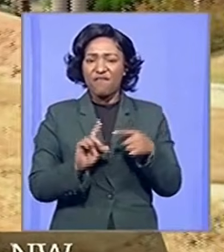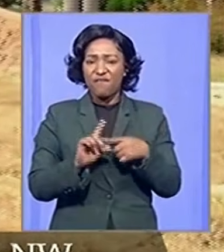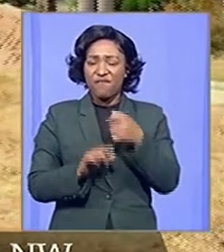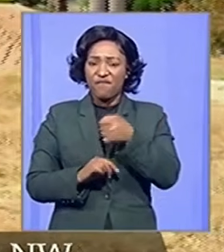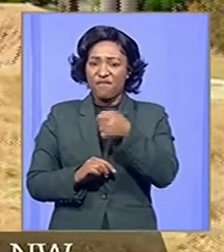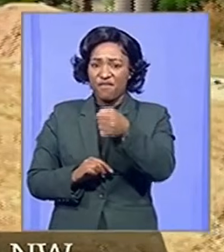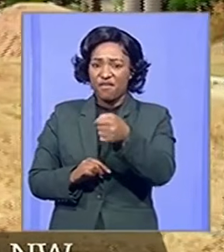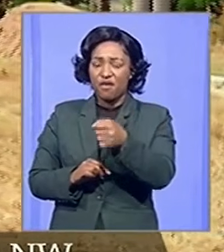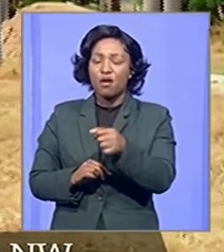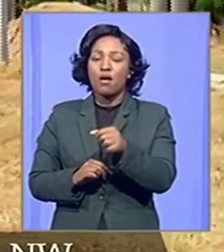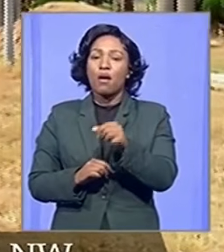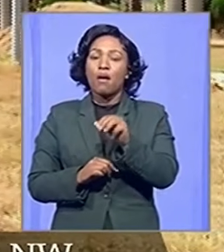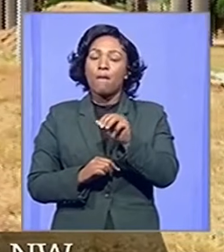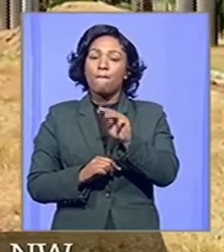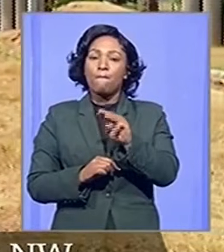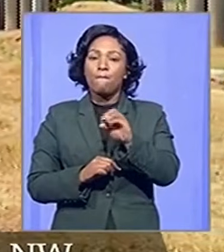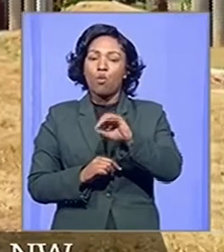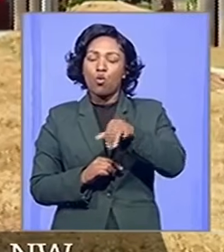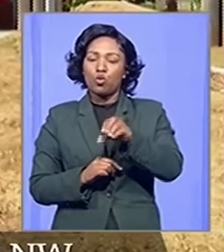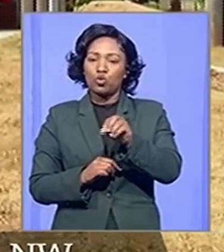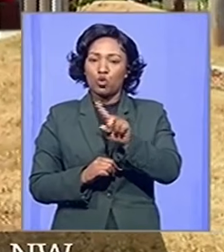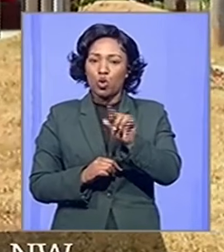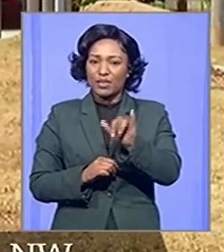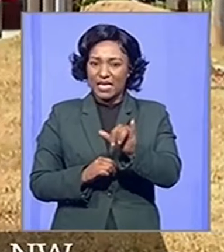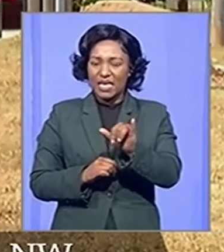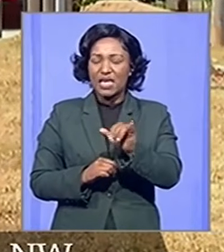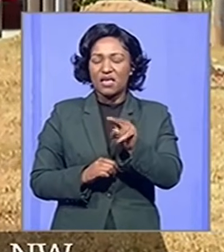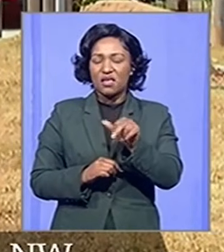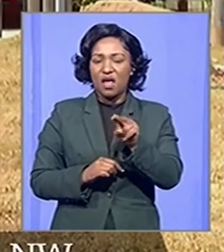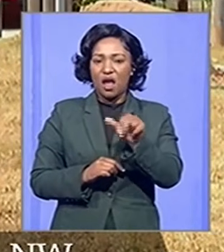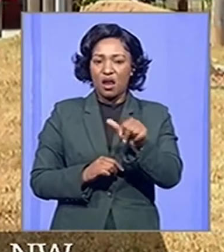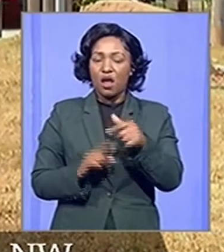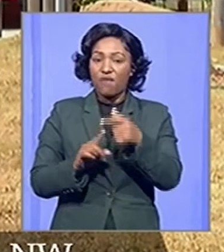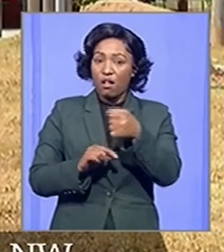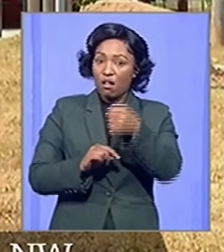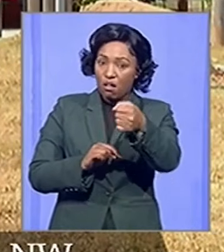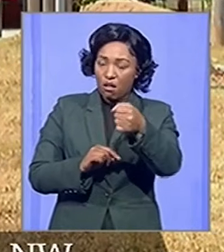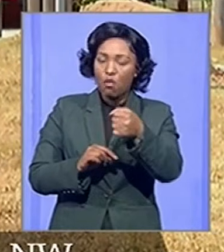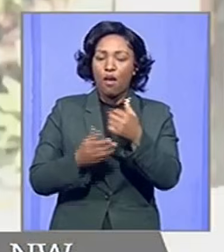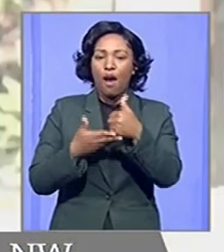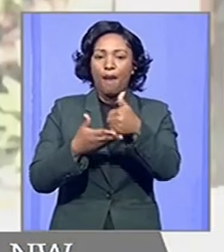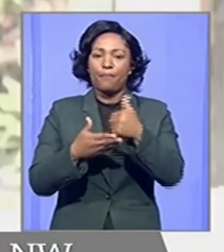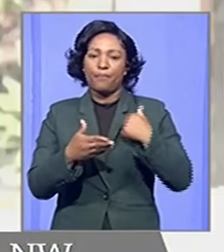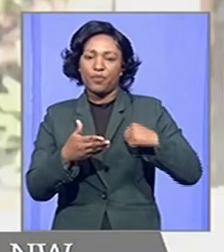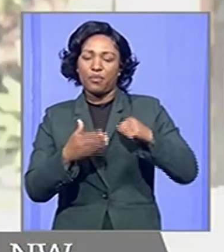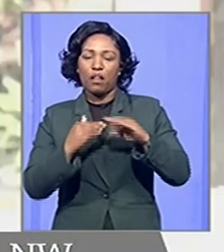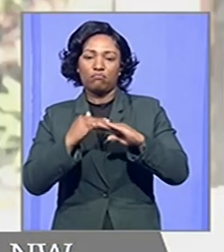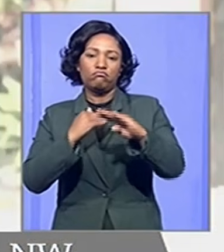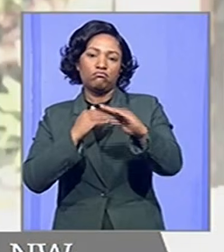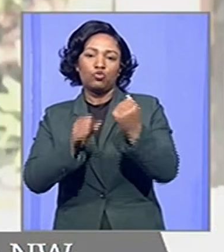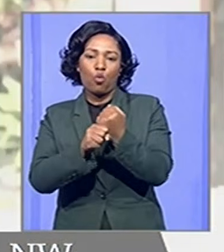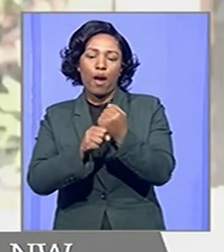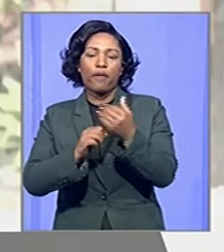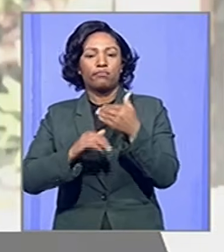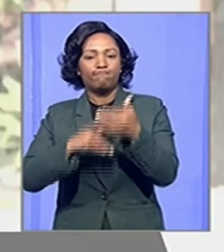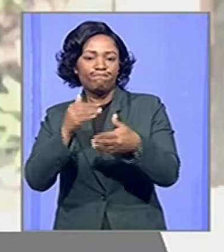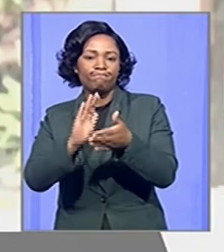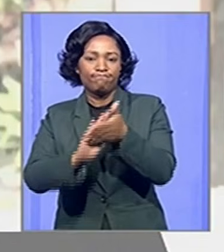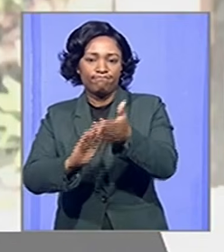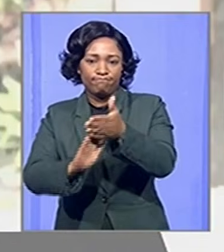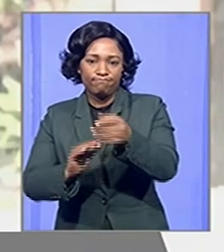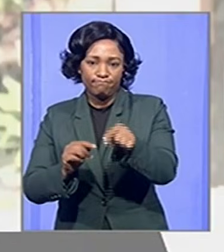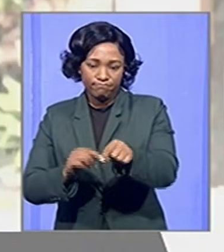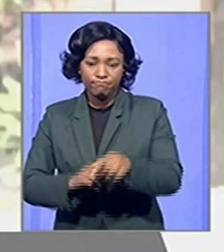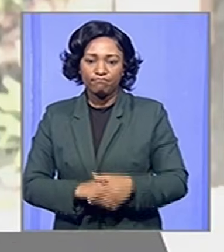tla tlisa tsepamo mo masepaleng wa Ditsobotla. It has been long since Ditsobotla operated without an accounting officer, and as a